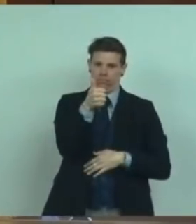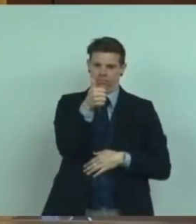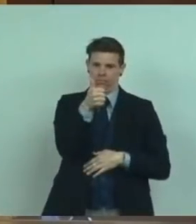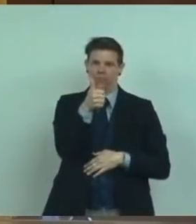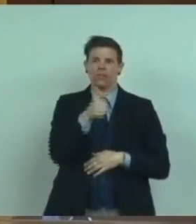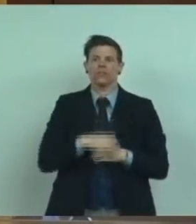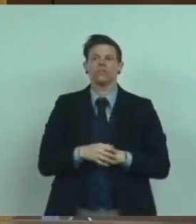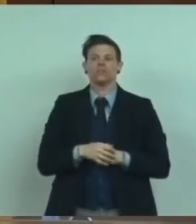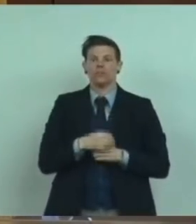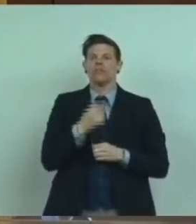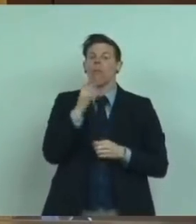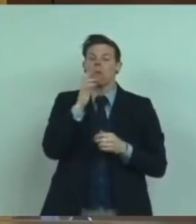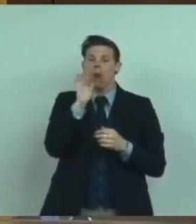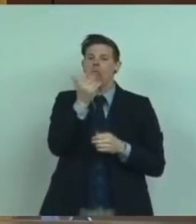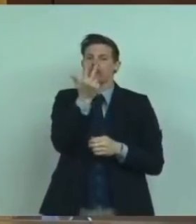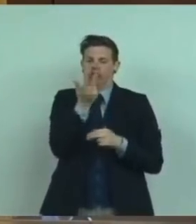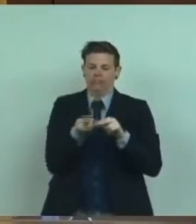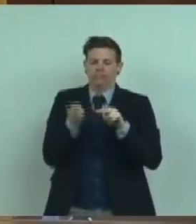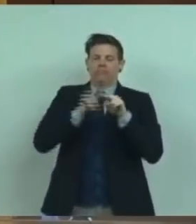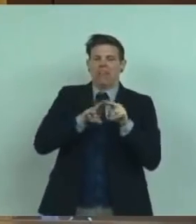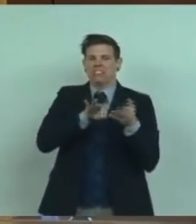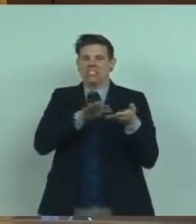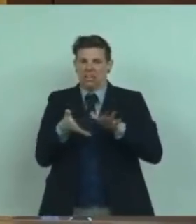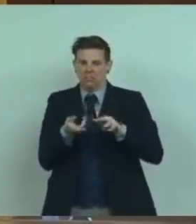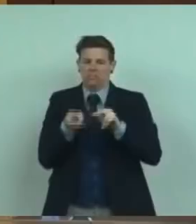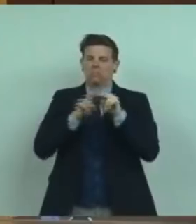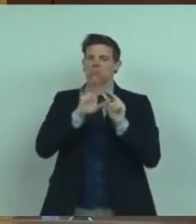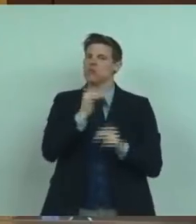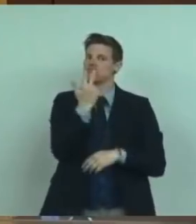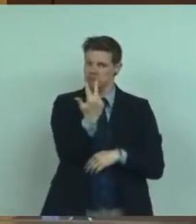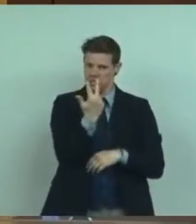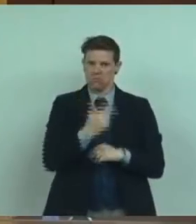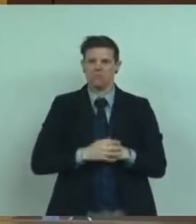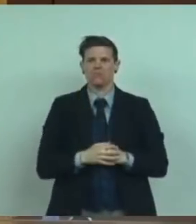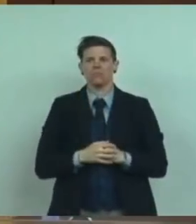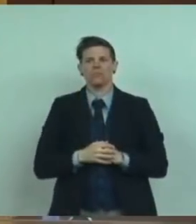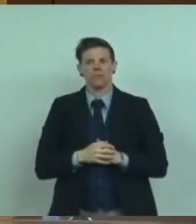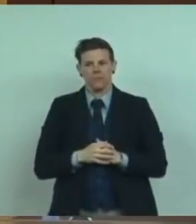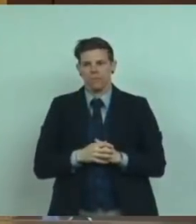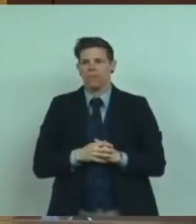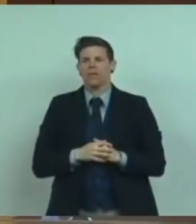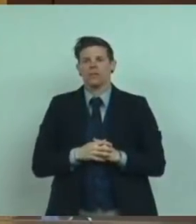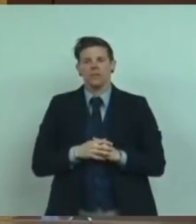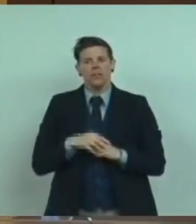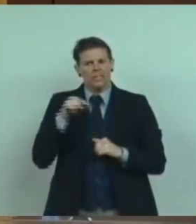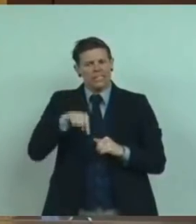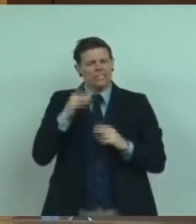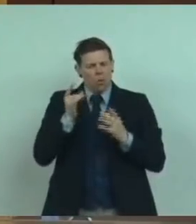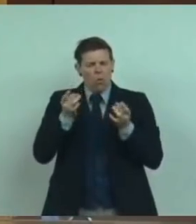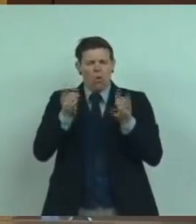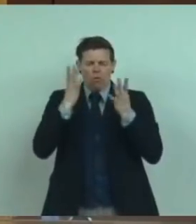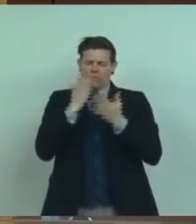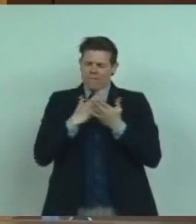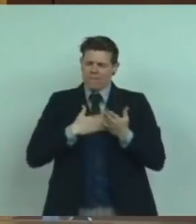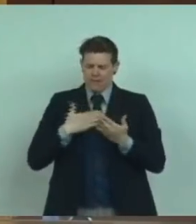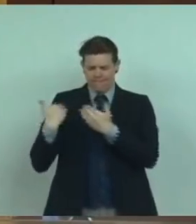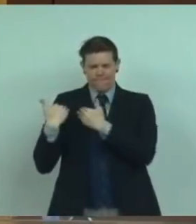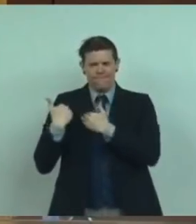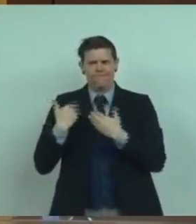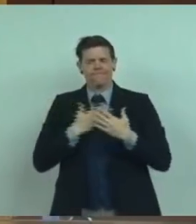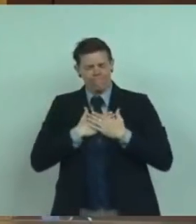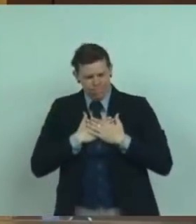job. Is to report those to everyone in New Mexico, and certainly that effort is